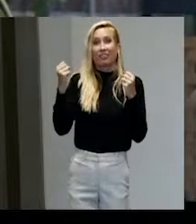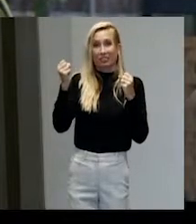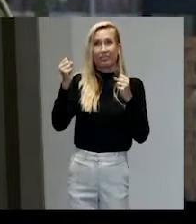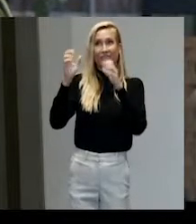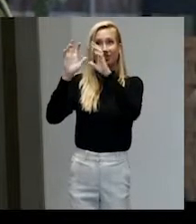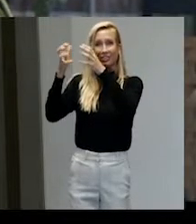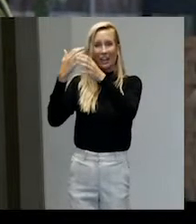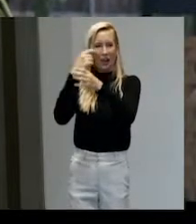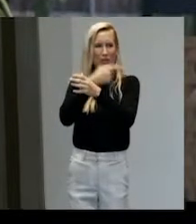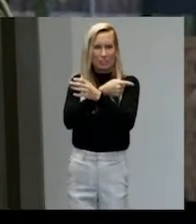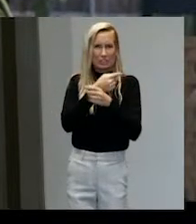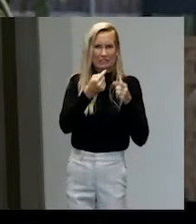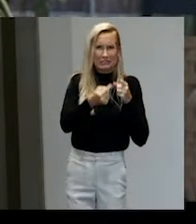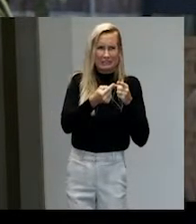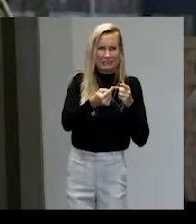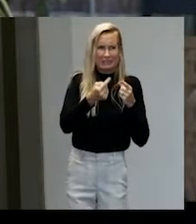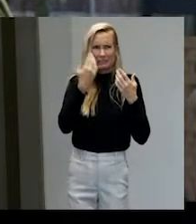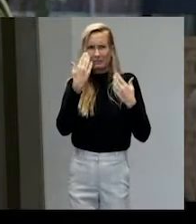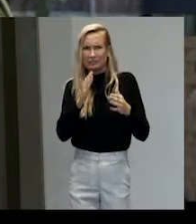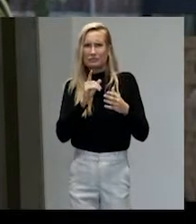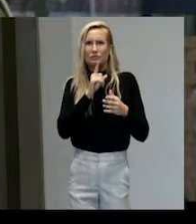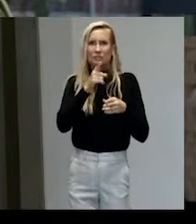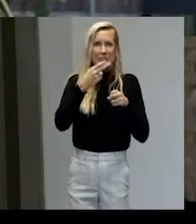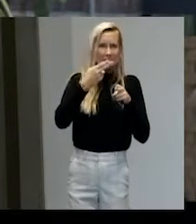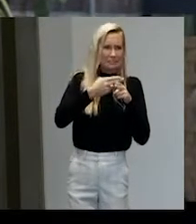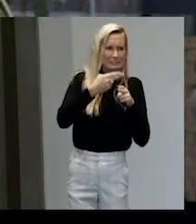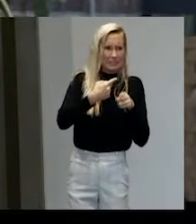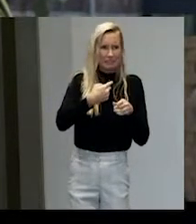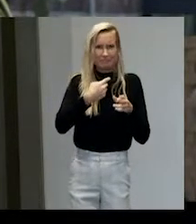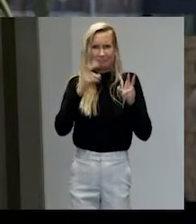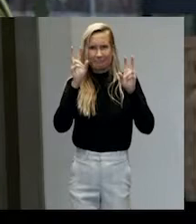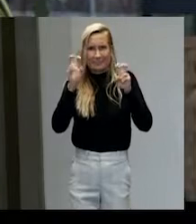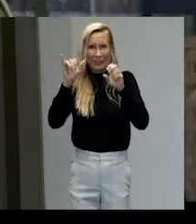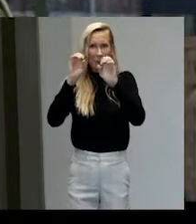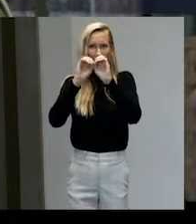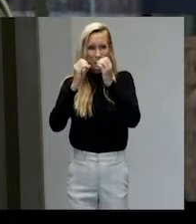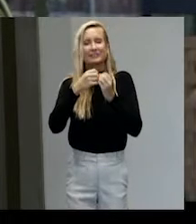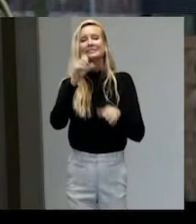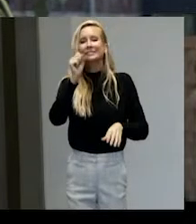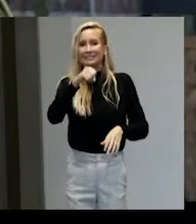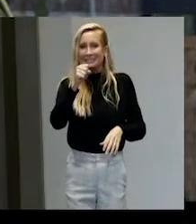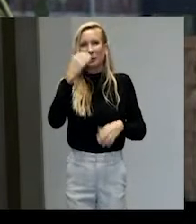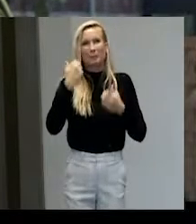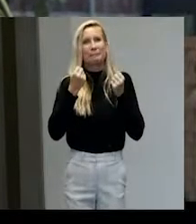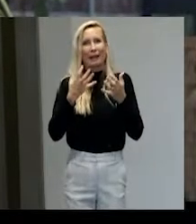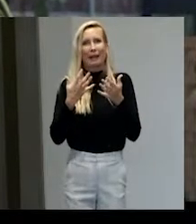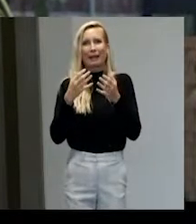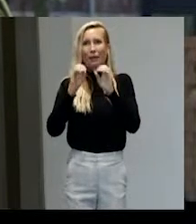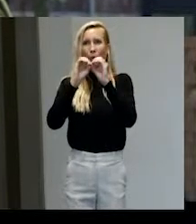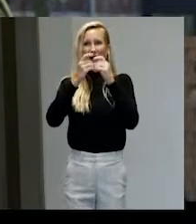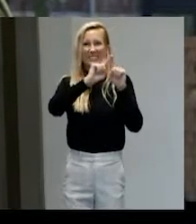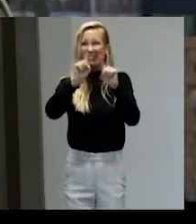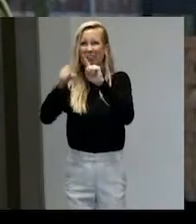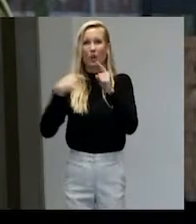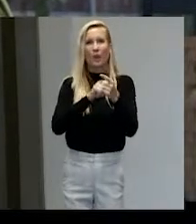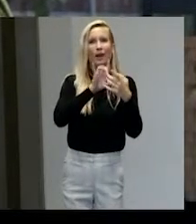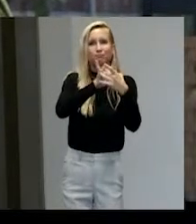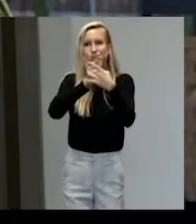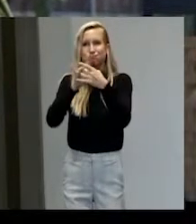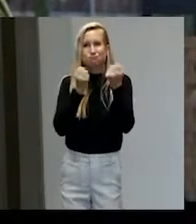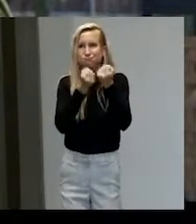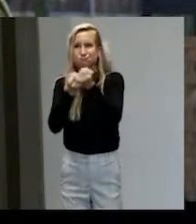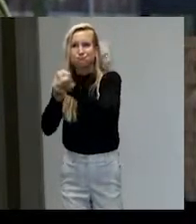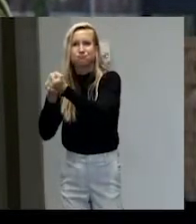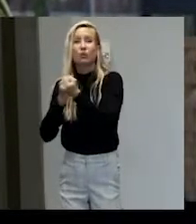we're affiliated with and associated with, but Sunshine Health, we're proud to be a sponsor here today. So you're